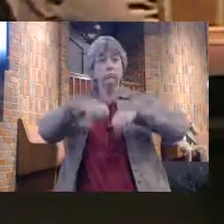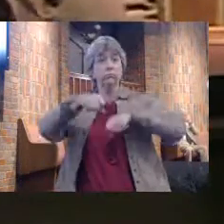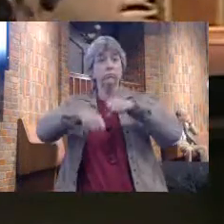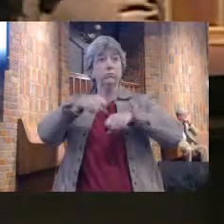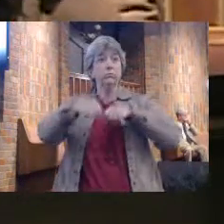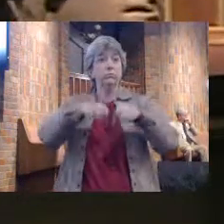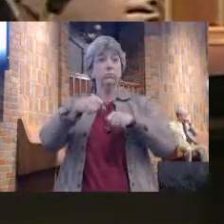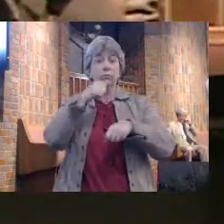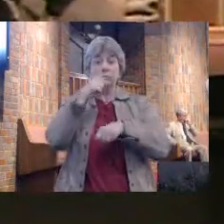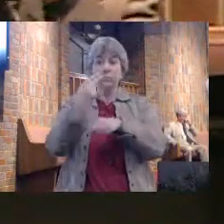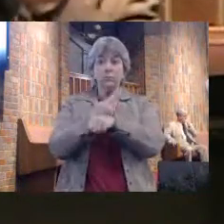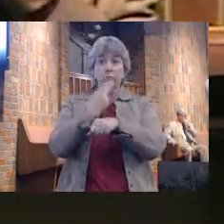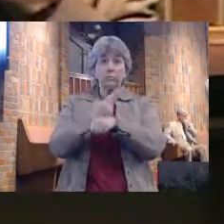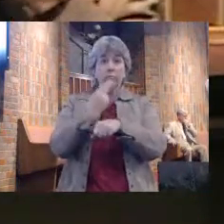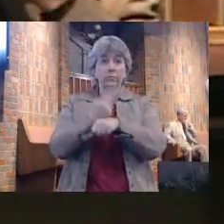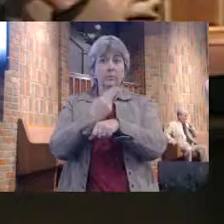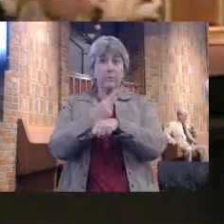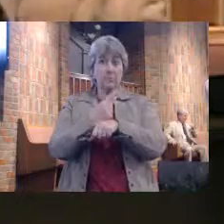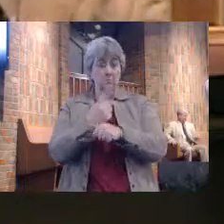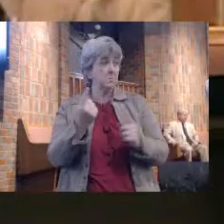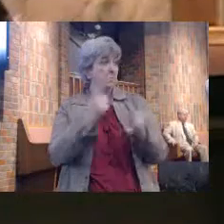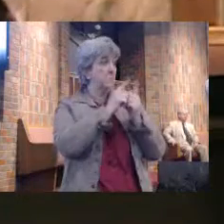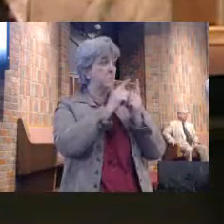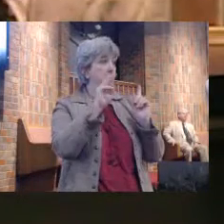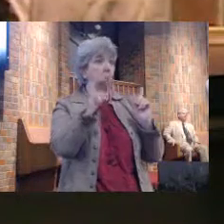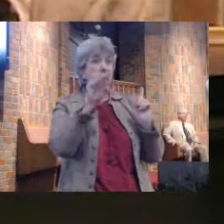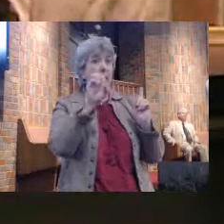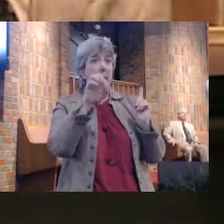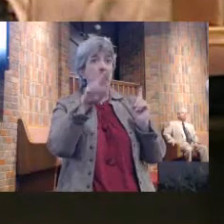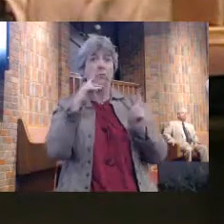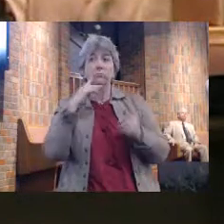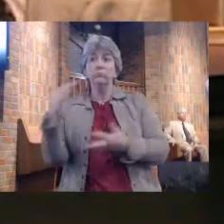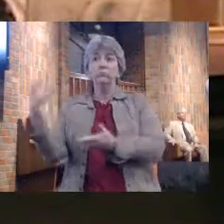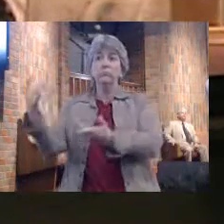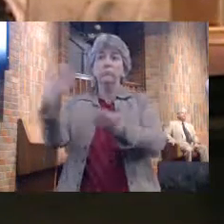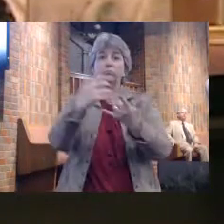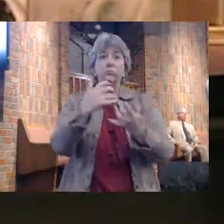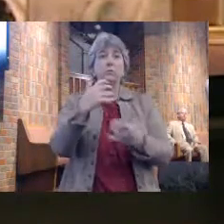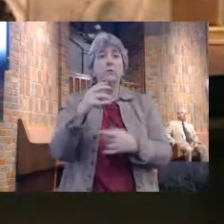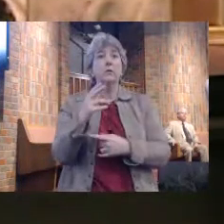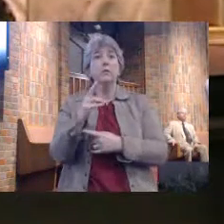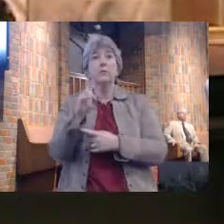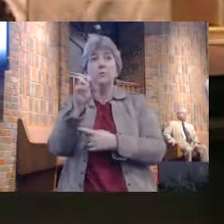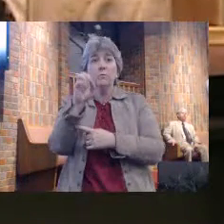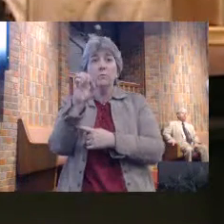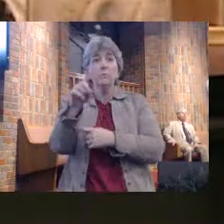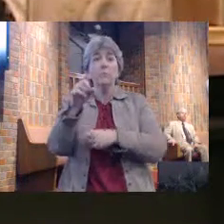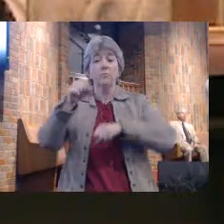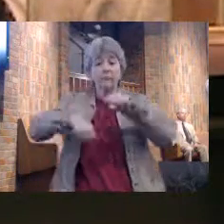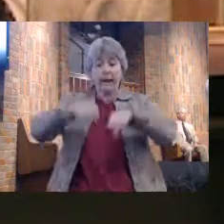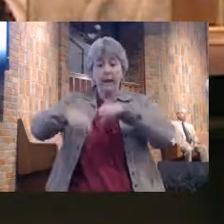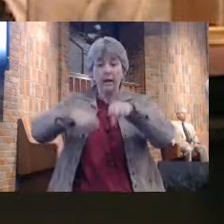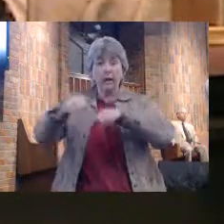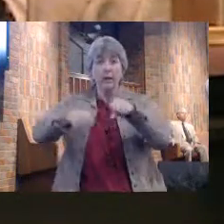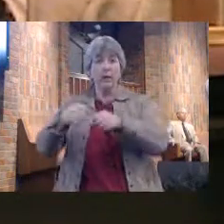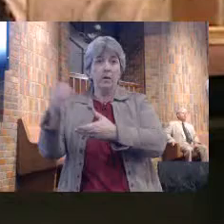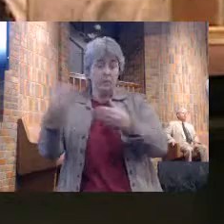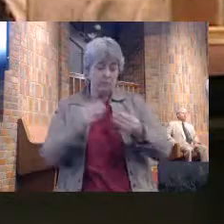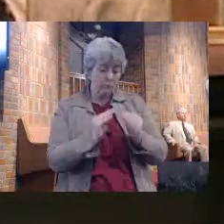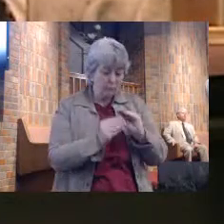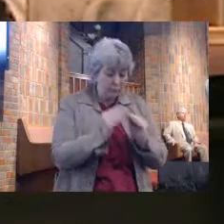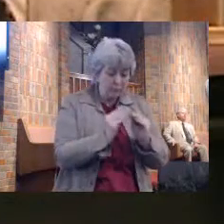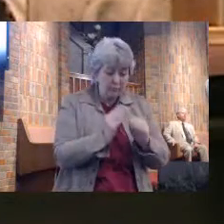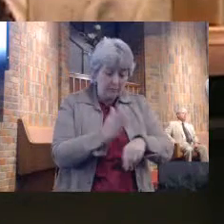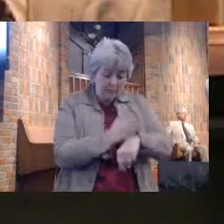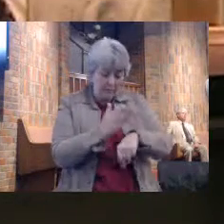longer being used, please check with Mike Broad. We want to refurbish and repair some bikes and have these available for the community day to hand